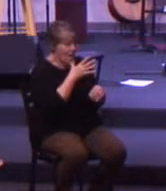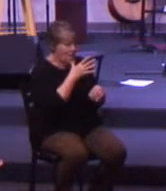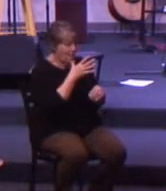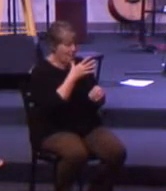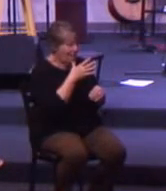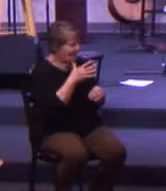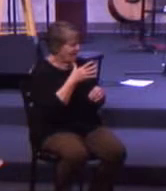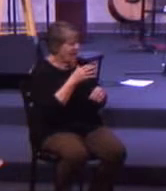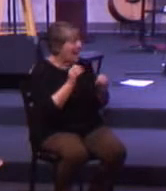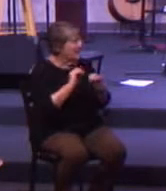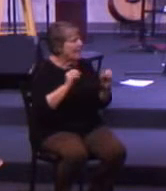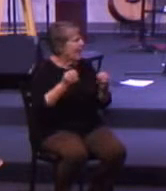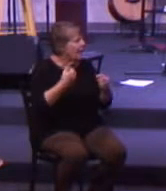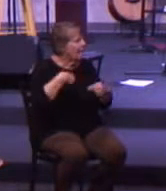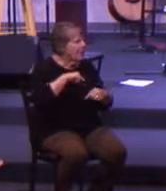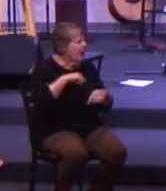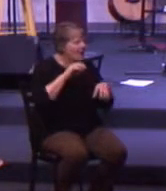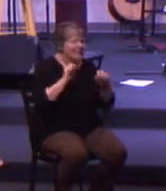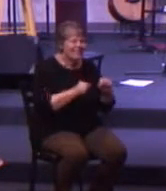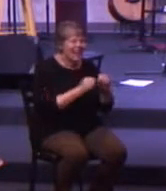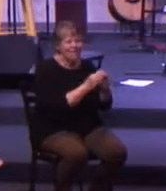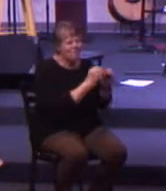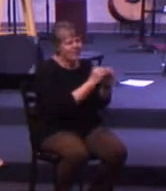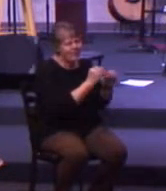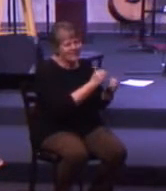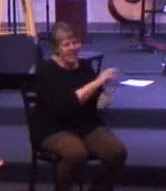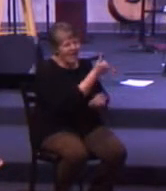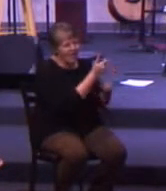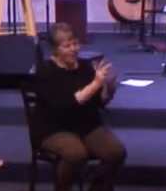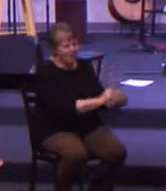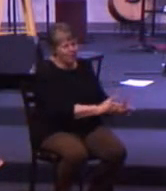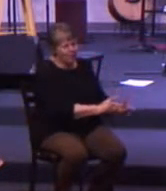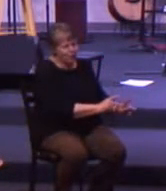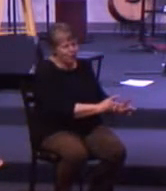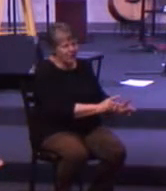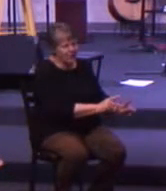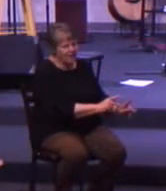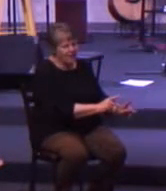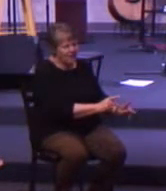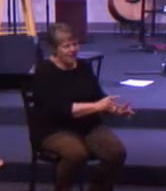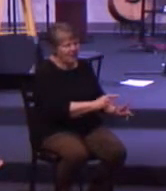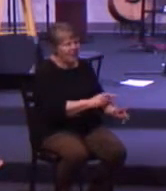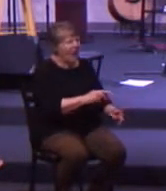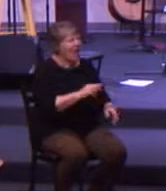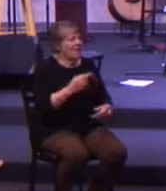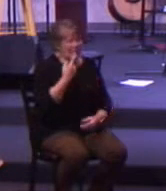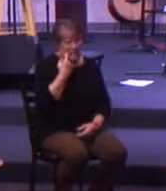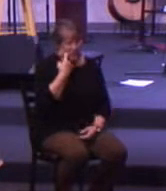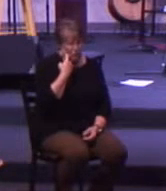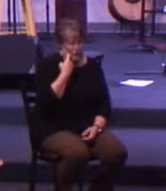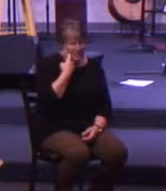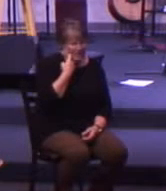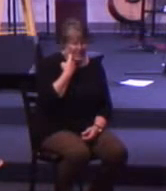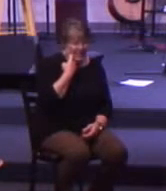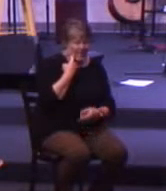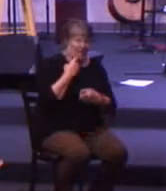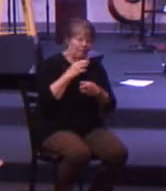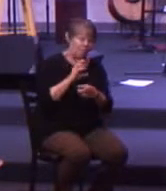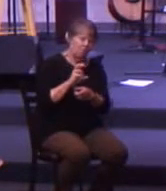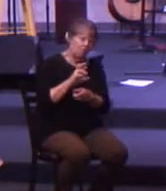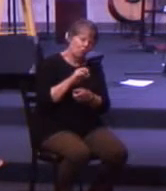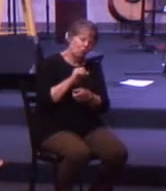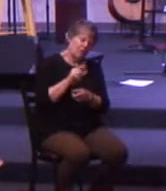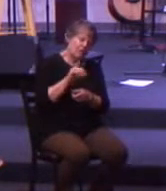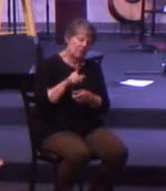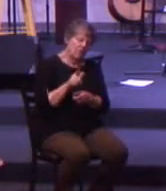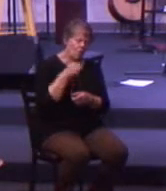We actually can't even fix ourselves. And it's just recently that it finally dawned on Crystal, and it didn't just dawn on her, but she said, she